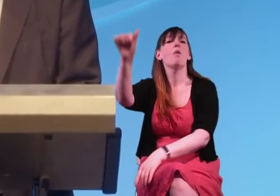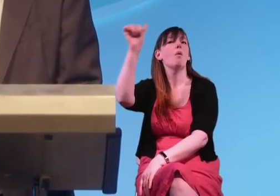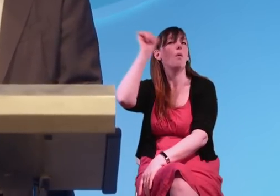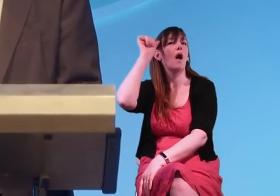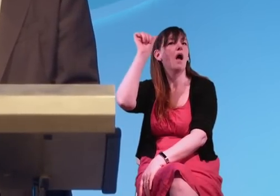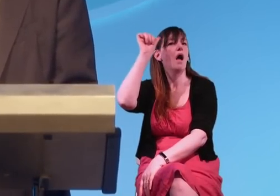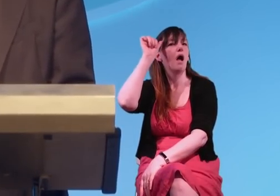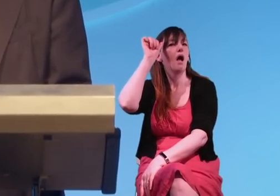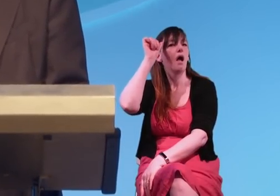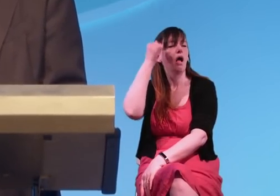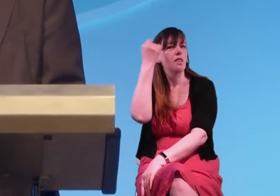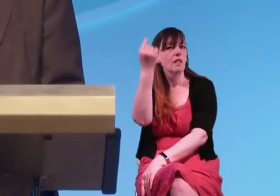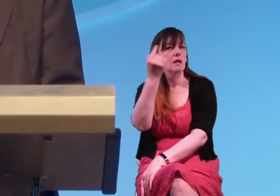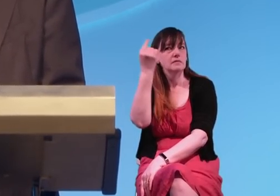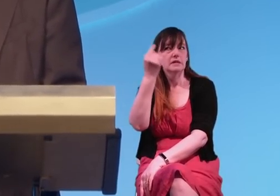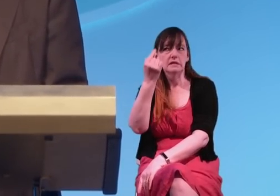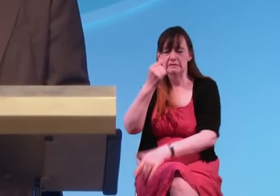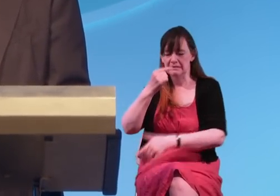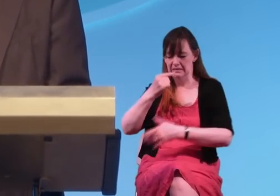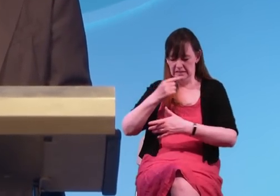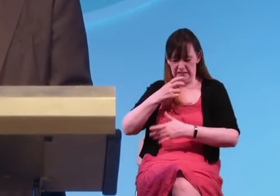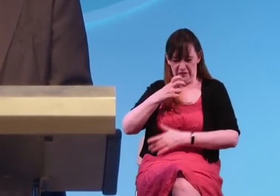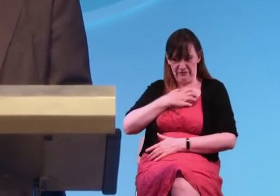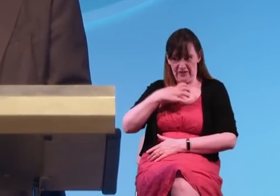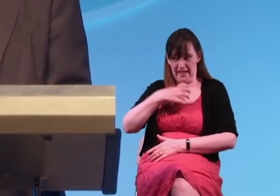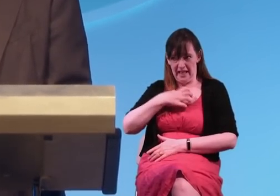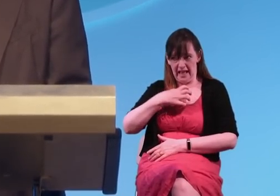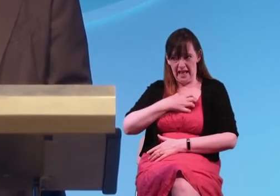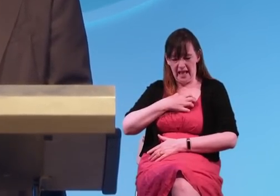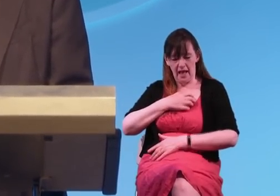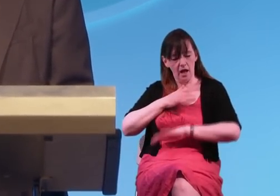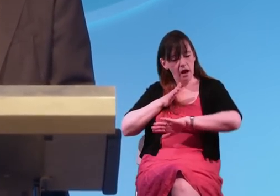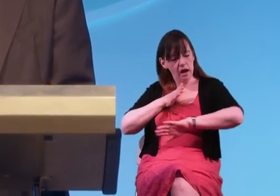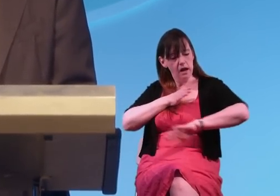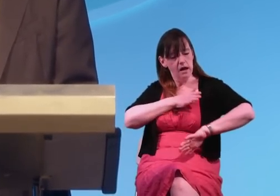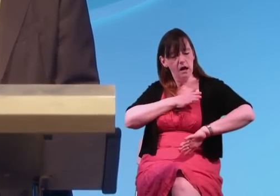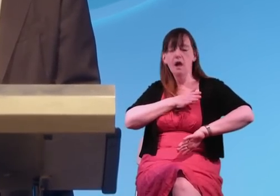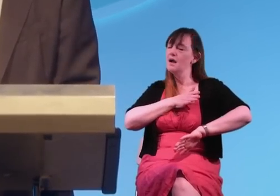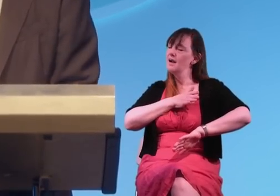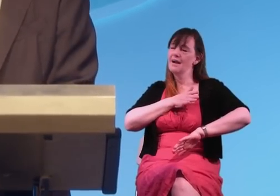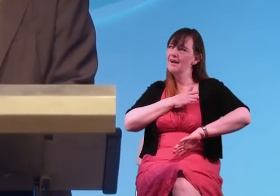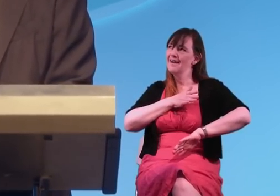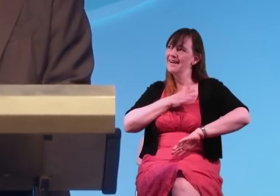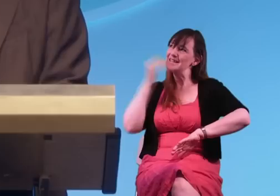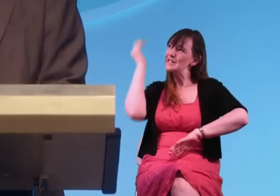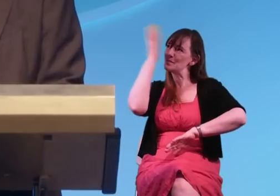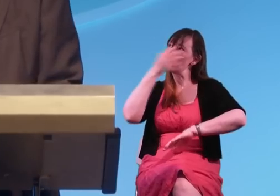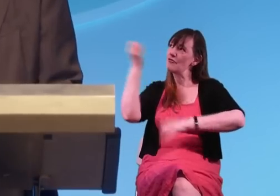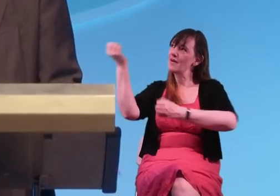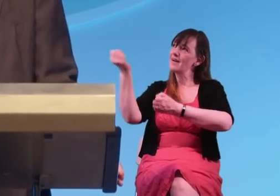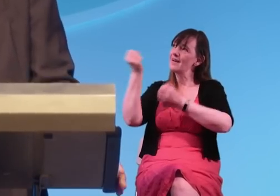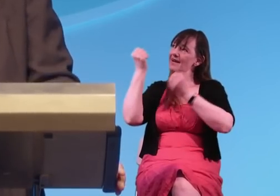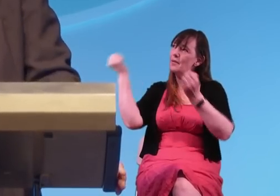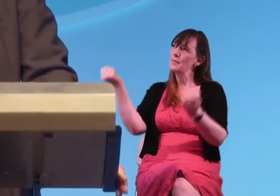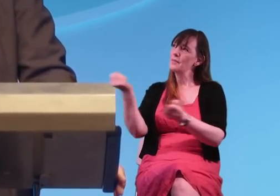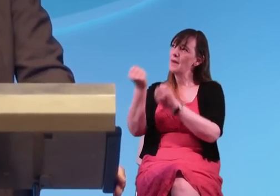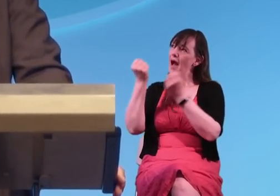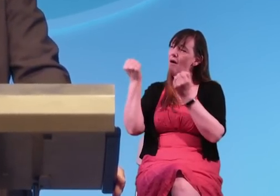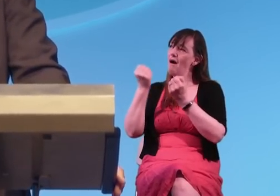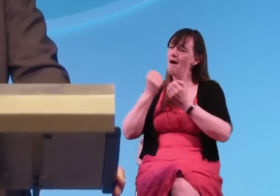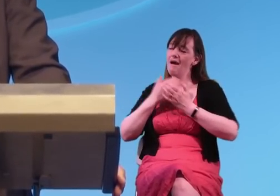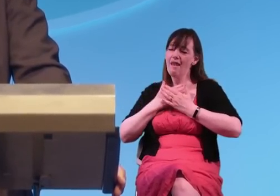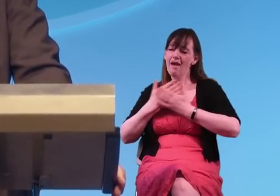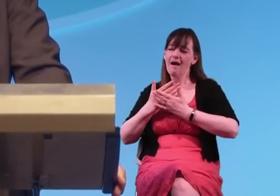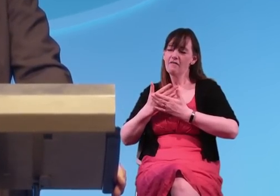not have a spirit of fear, but of power and of love and of the necessary